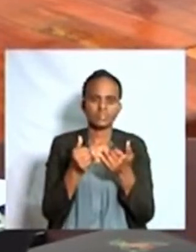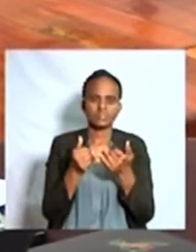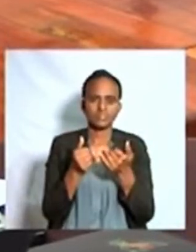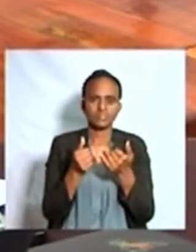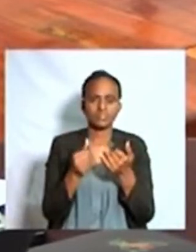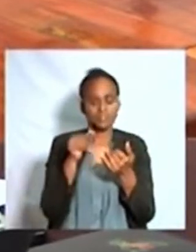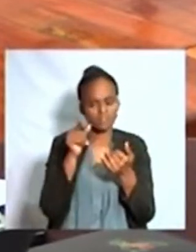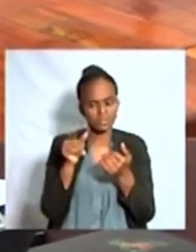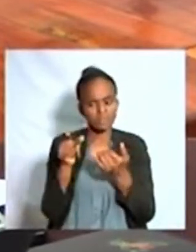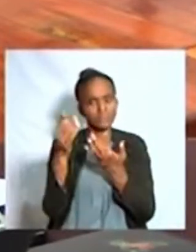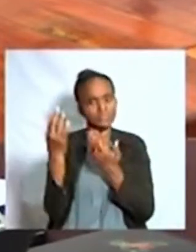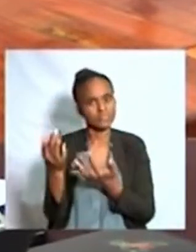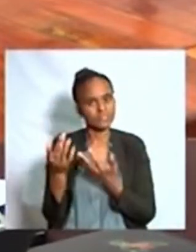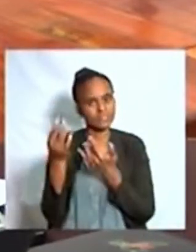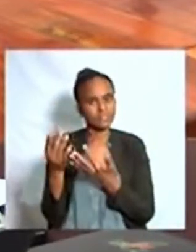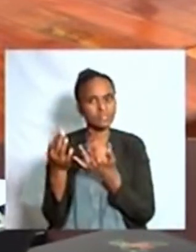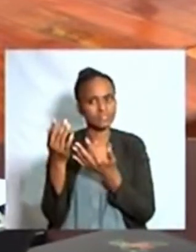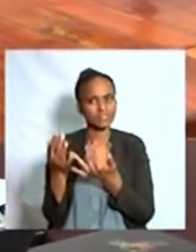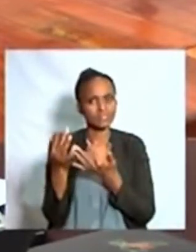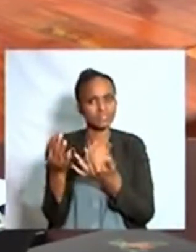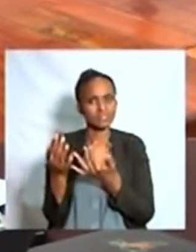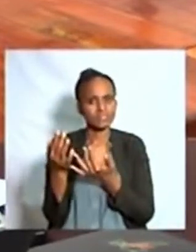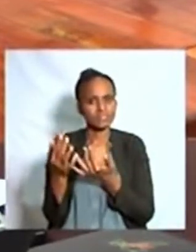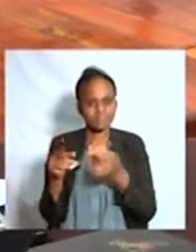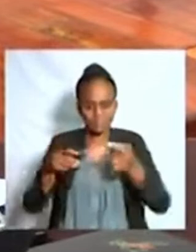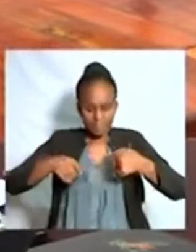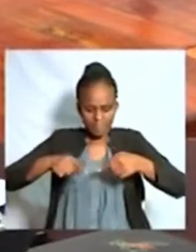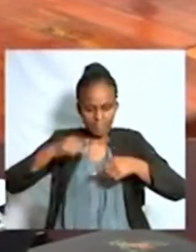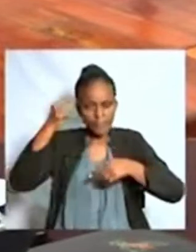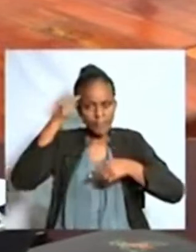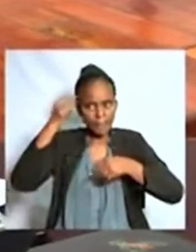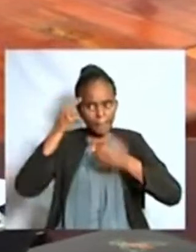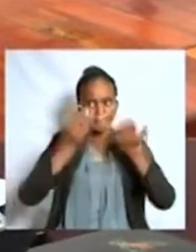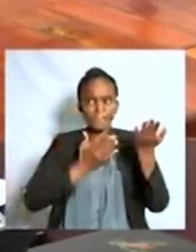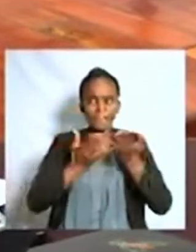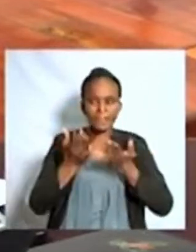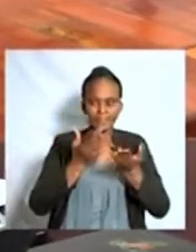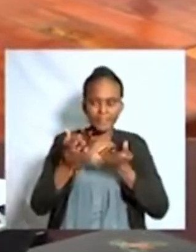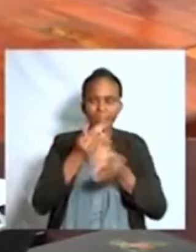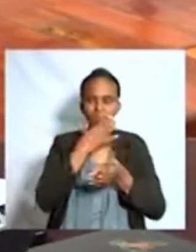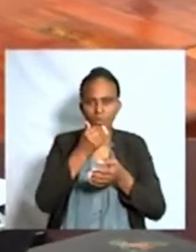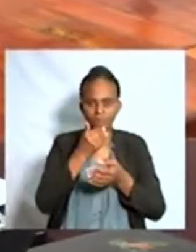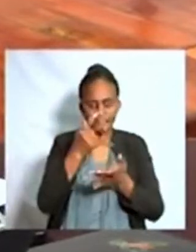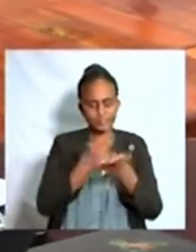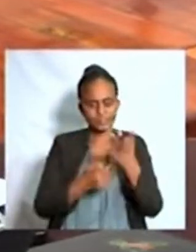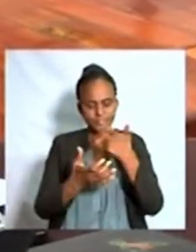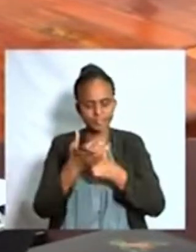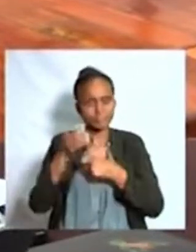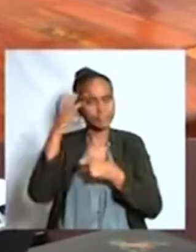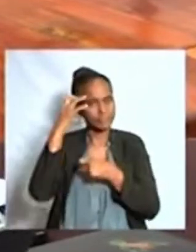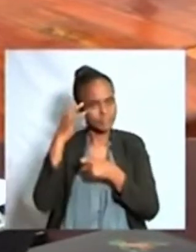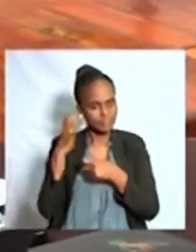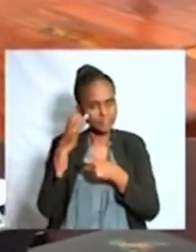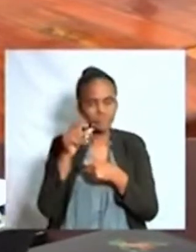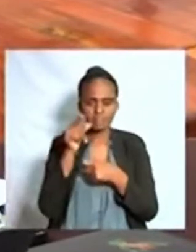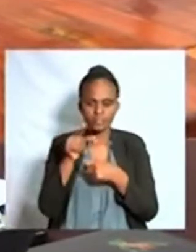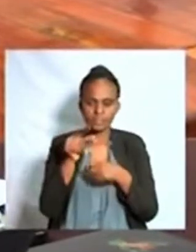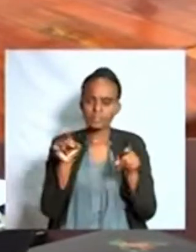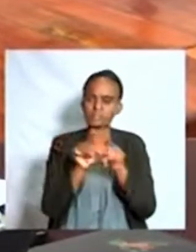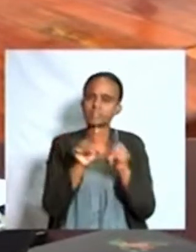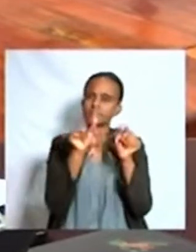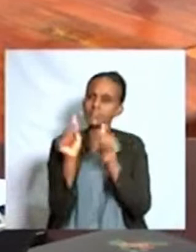was awaiting the Local Government Service Commission's confirmation of the cited officers. The action